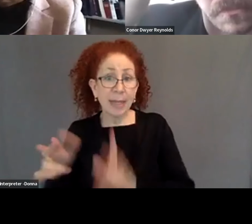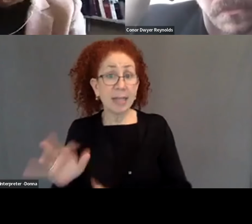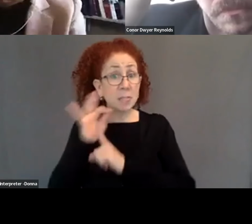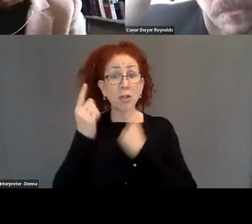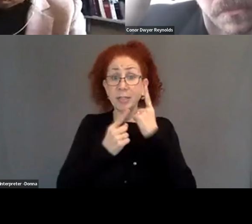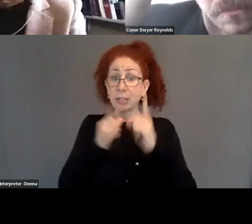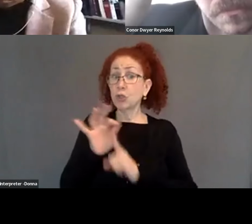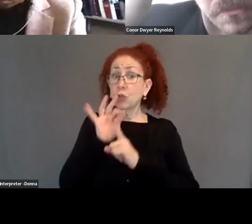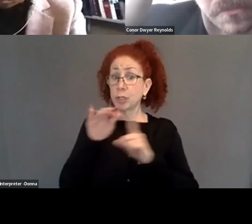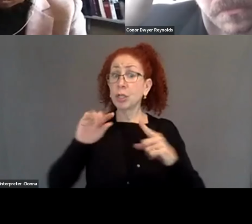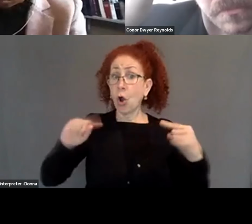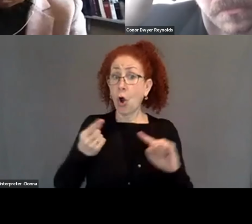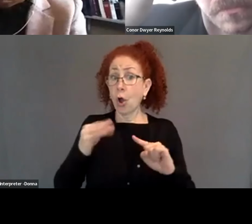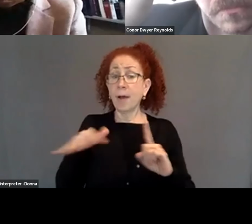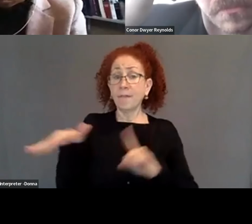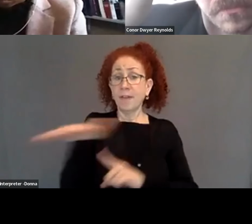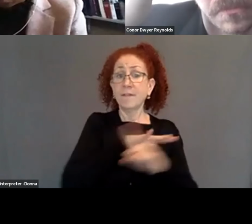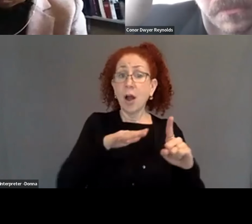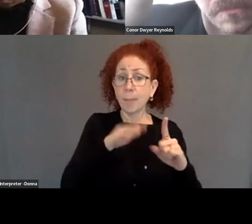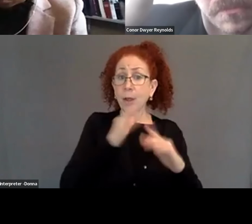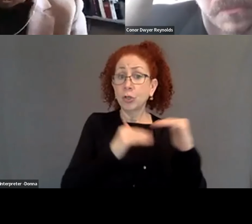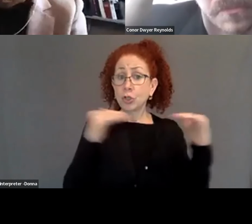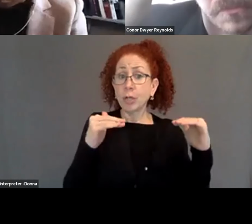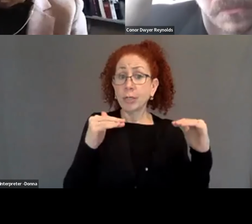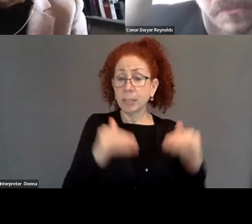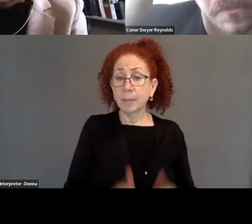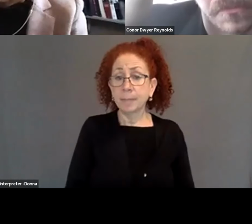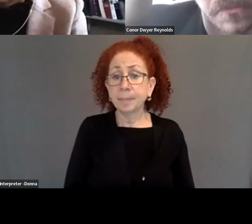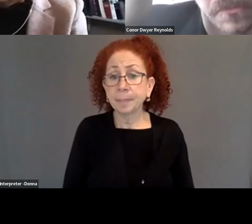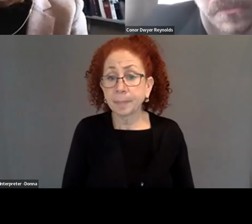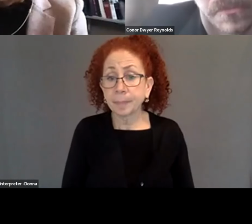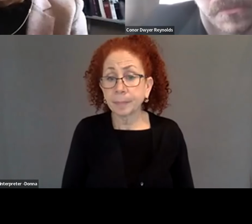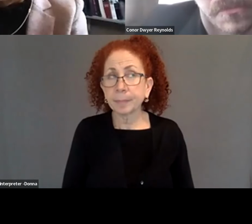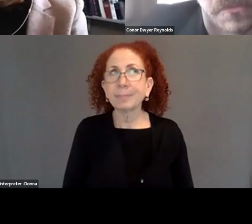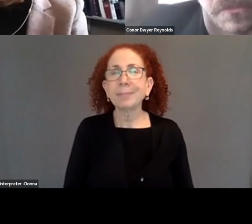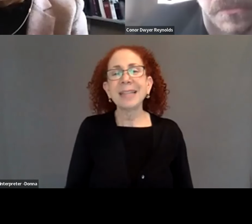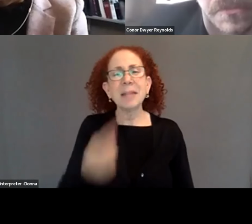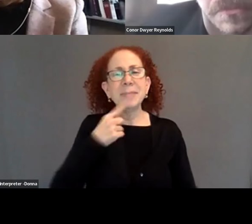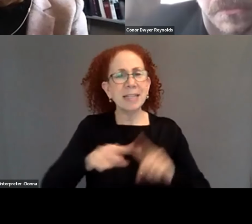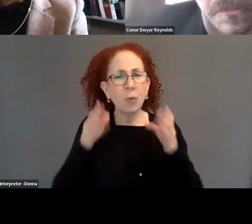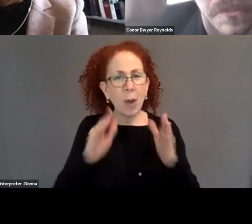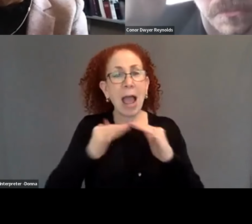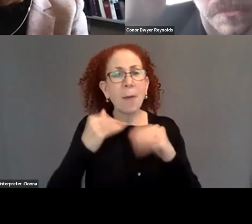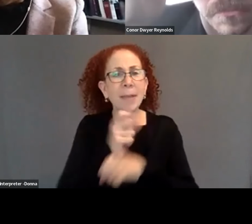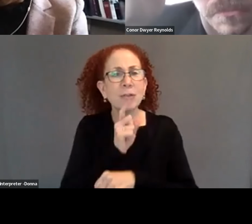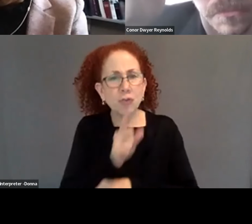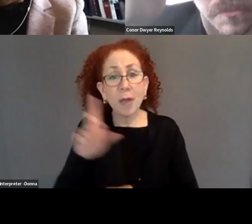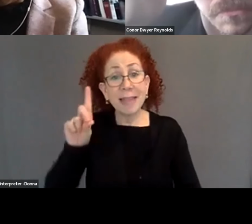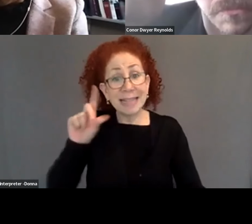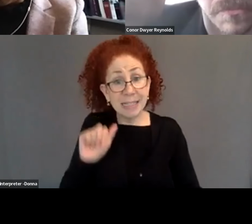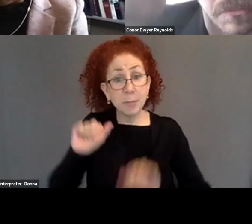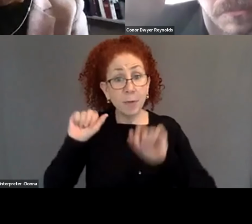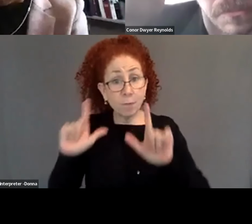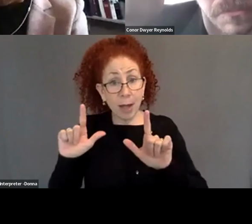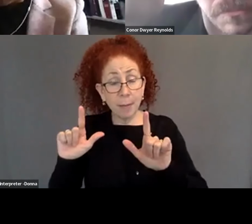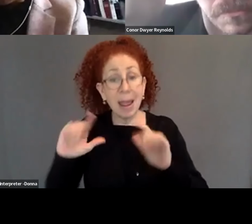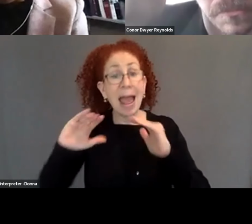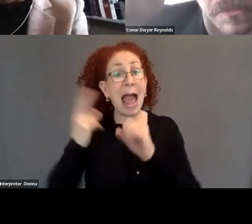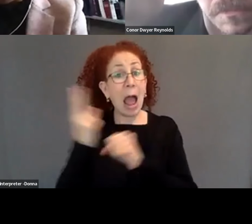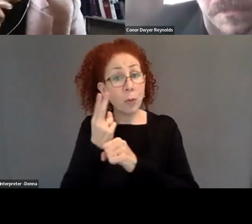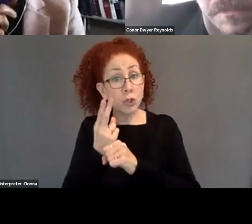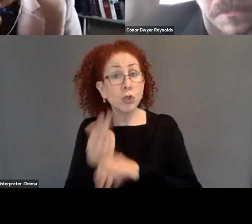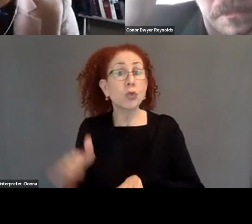of environmental justice and inequality? Put differently, how do we ensure that the disability frame used in the